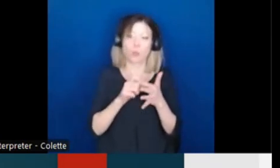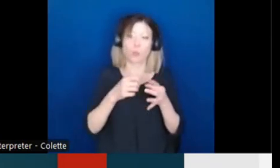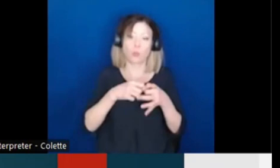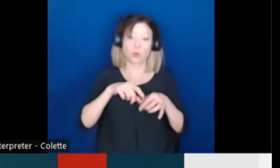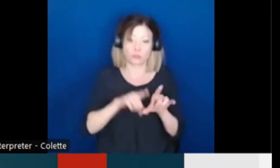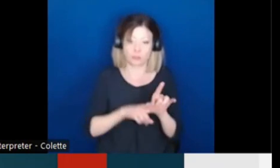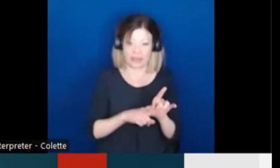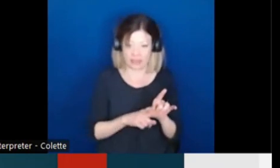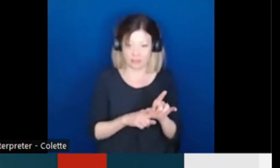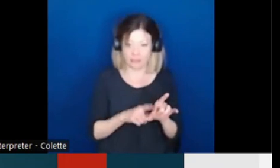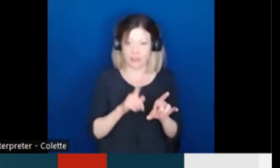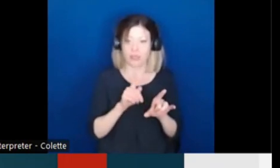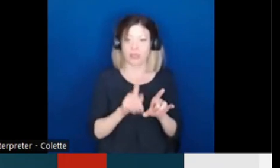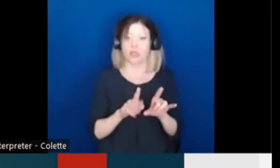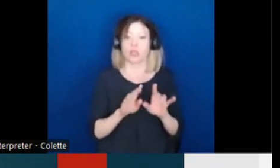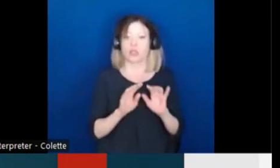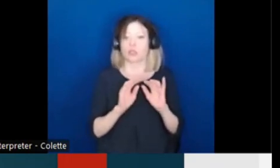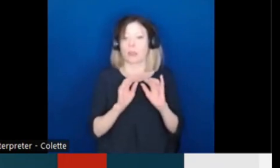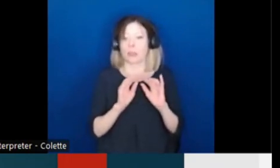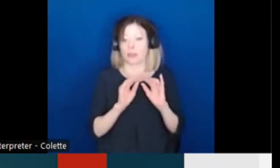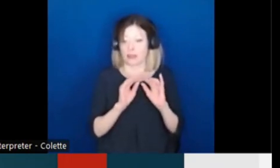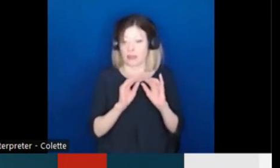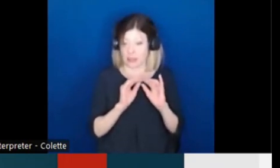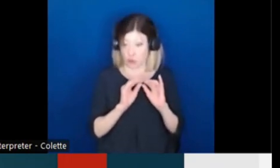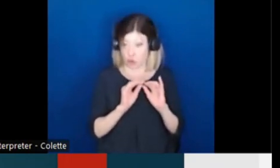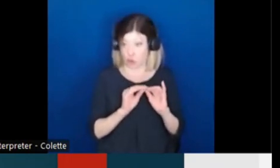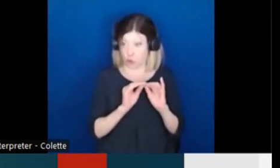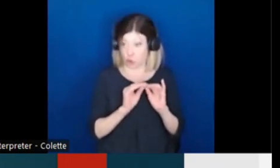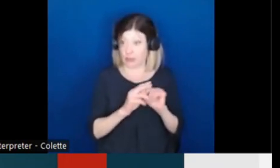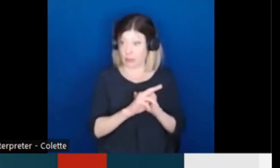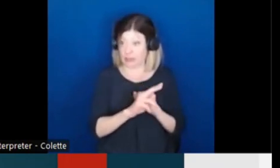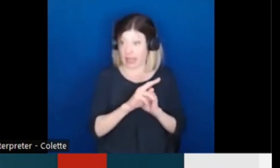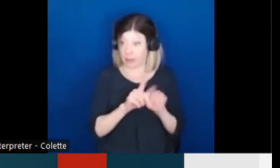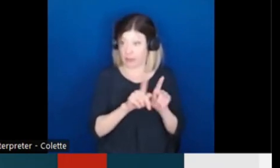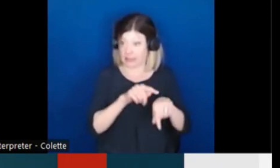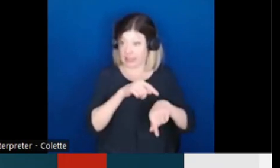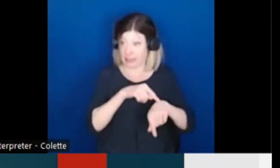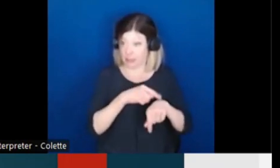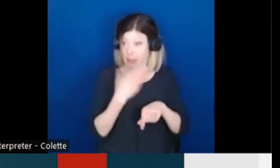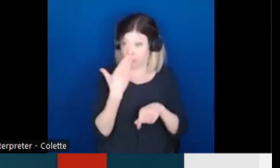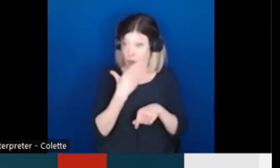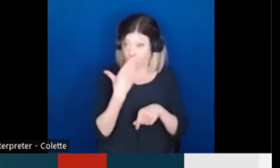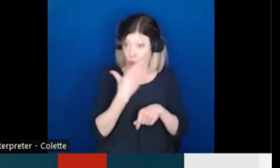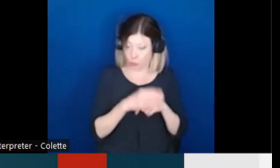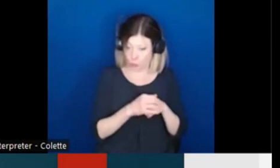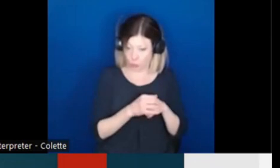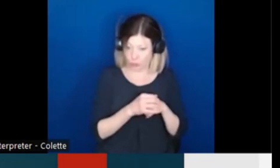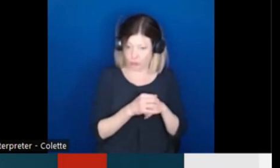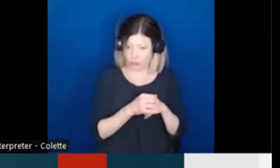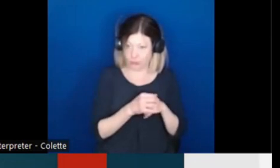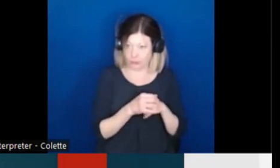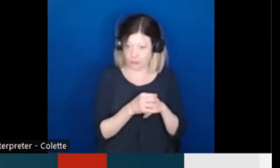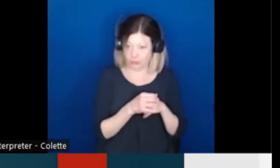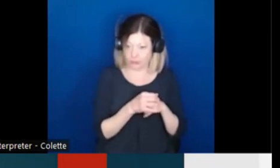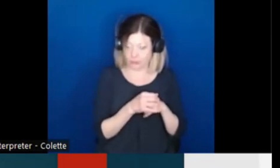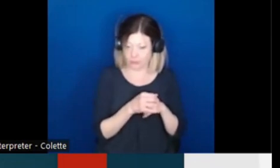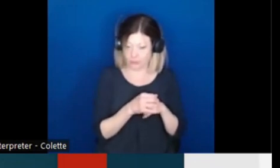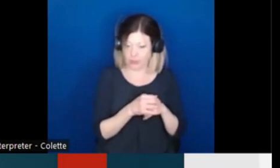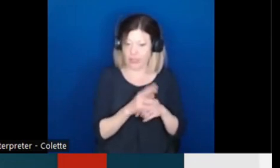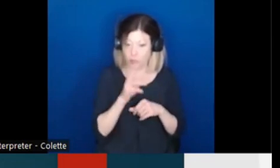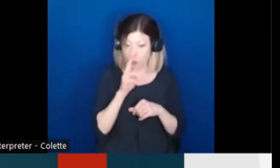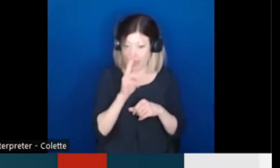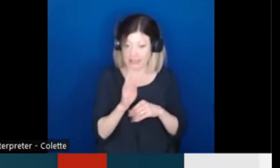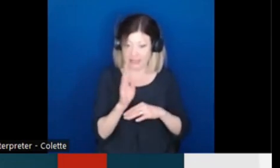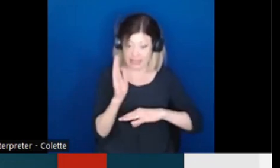Brussels with her sister Emily. And at the bottom of the letter, you can see a little kind of cartoon sketch. On